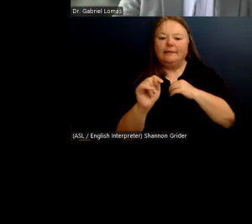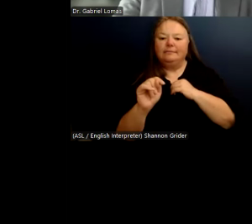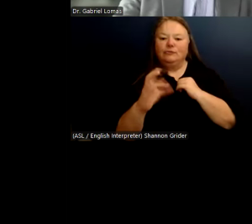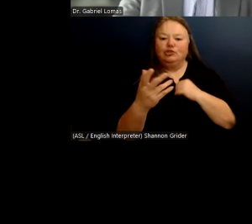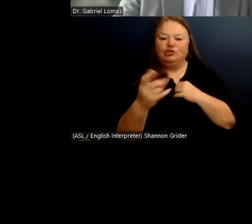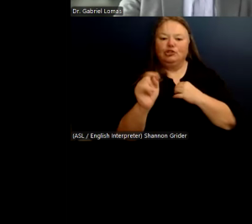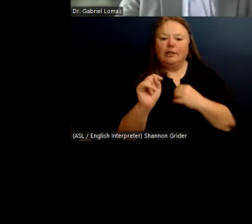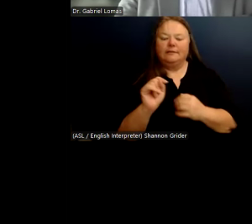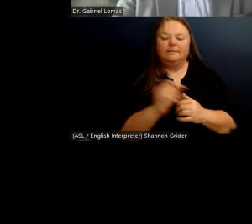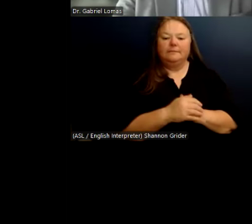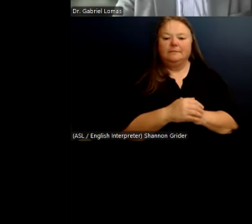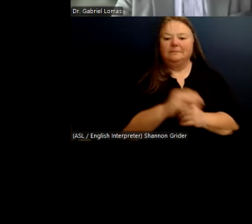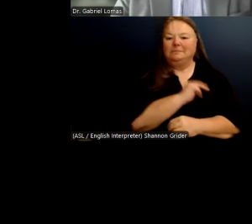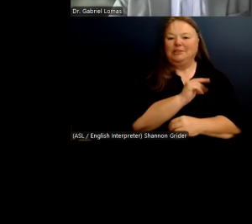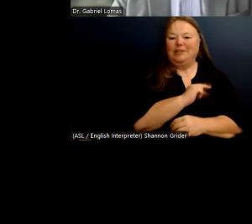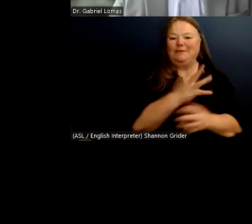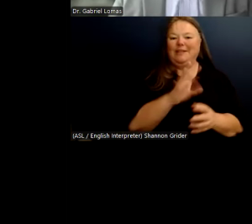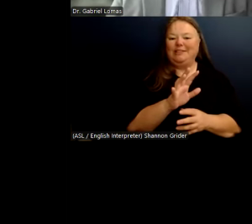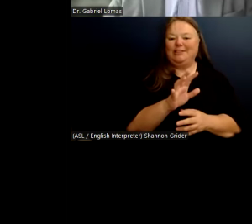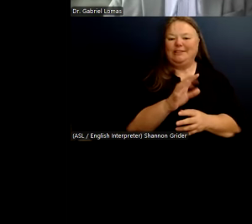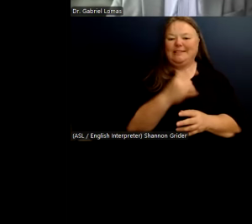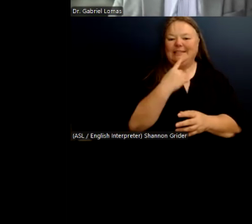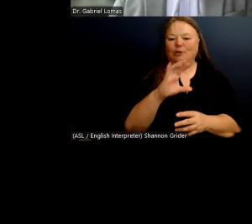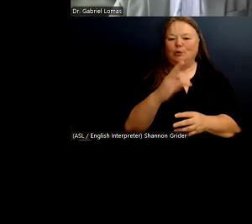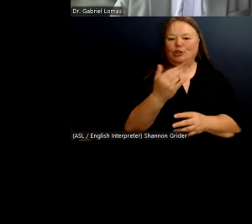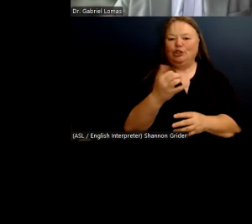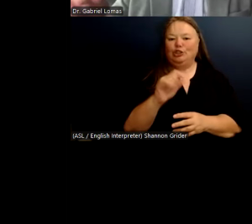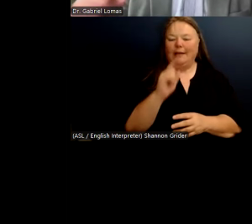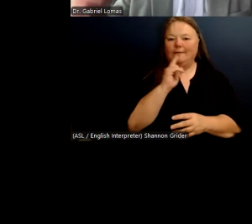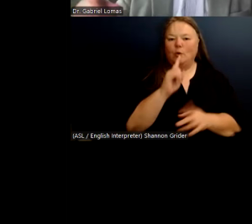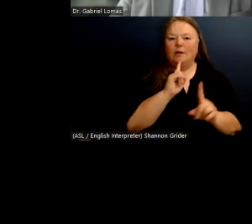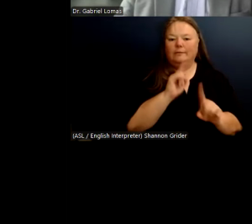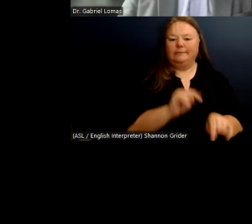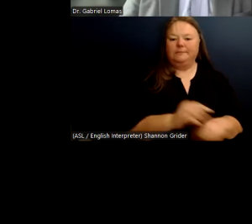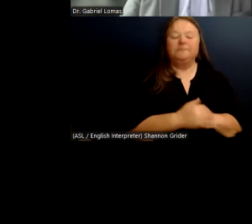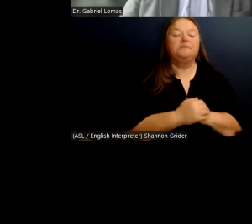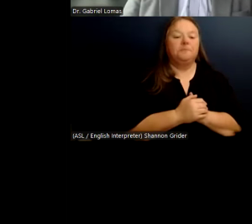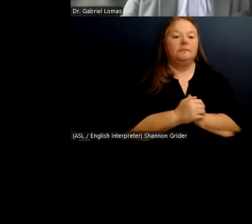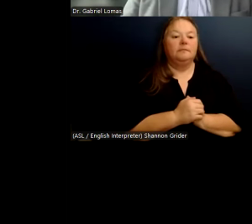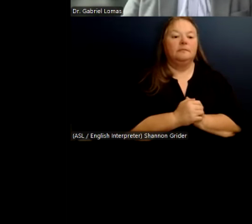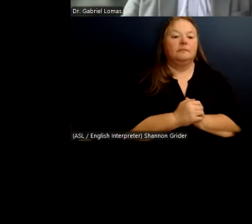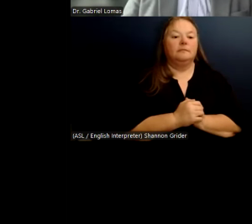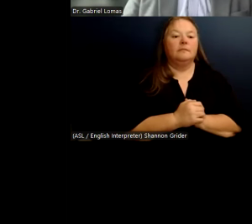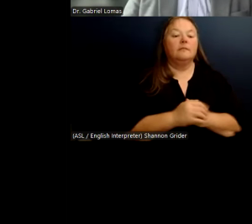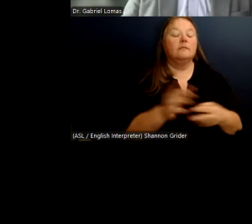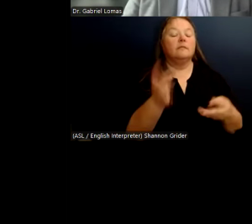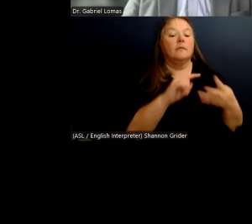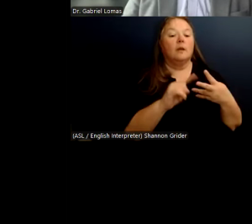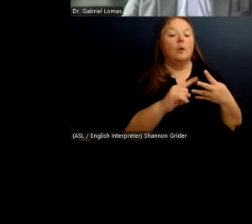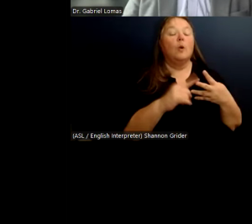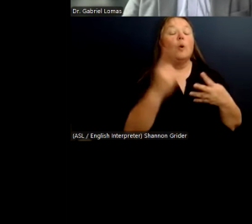It looks like Michelle asked people to use the chat. So I'm going to keep going and we'll circle back. One of the charges